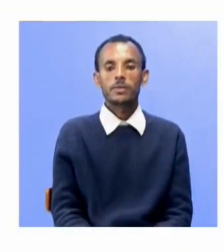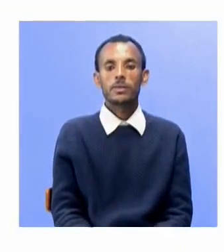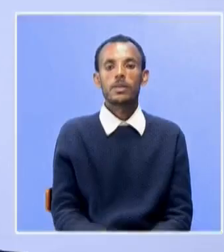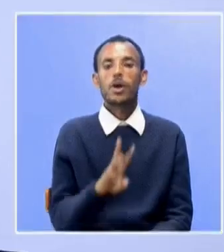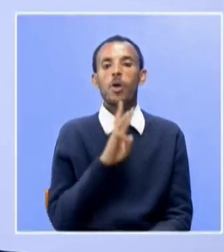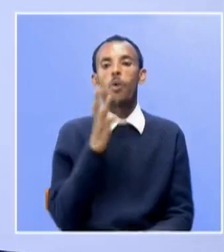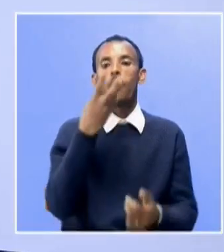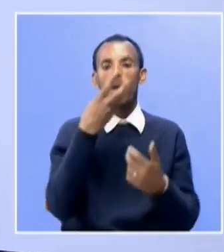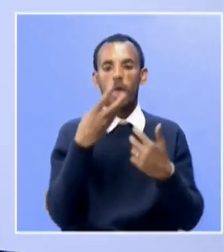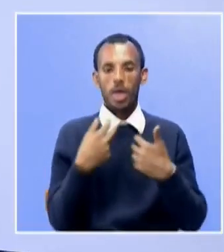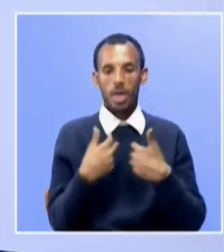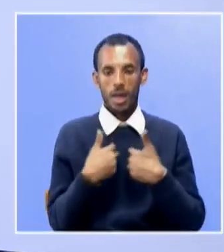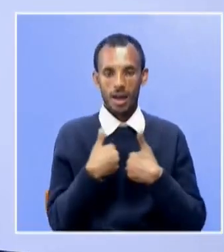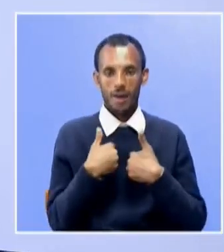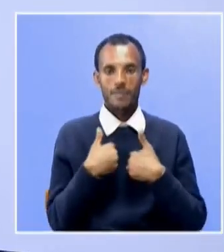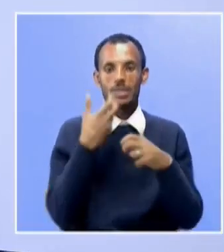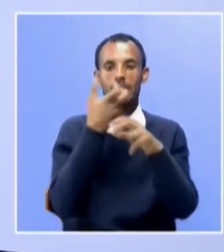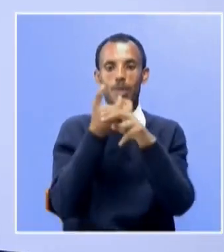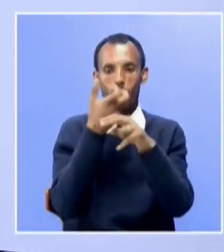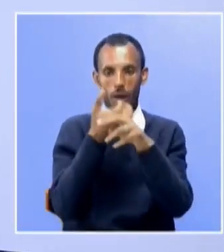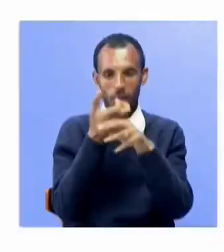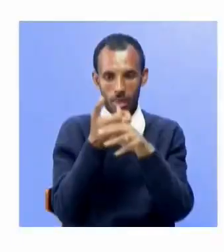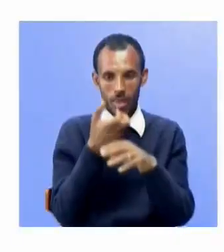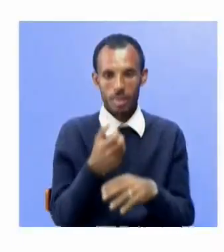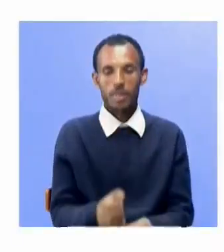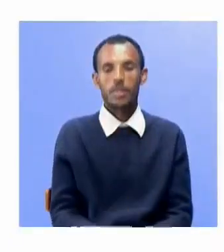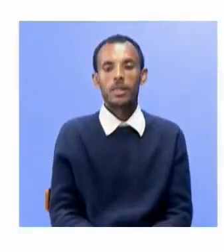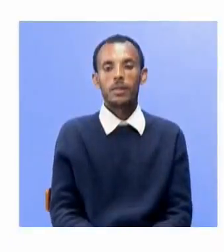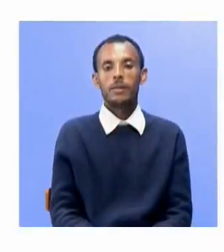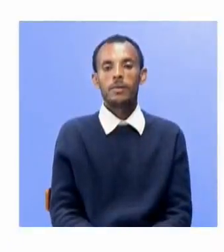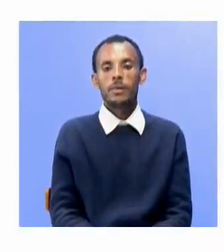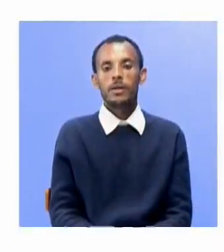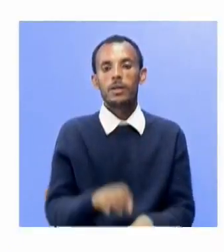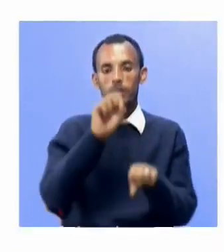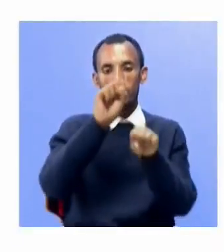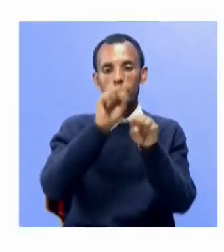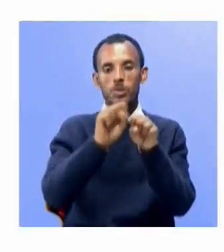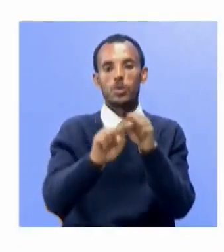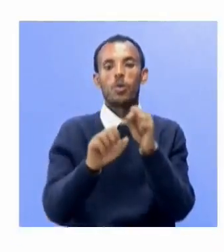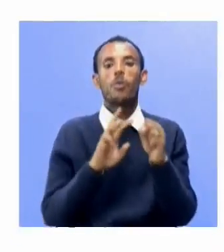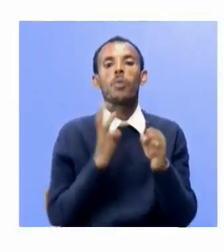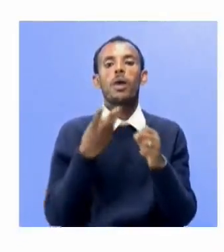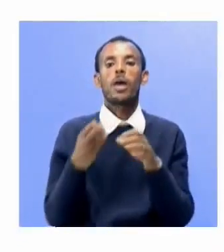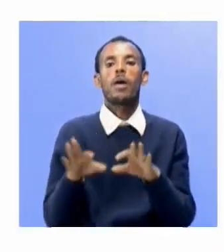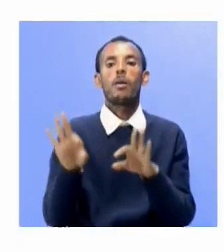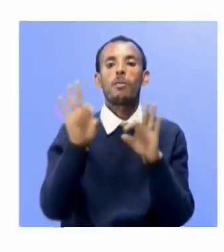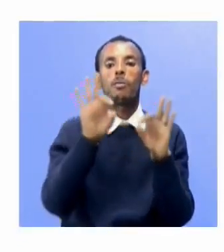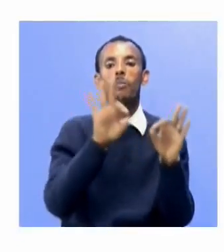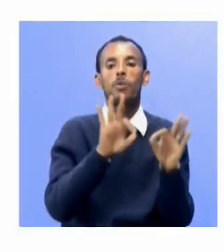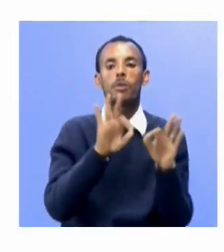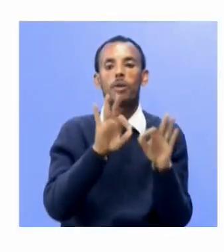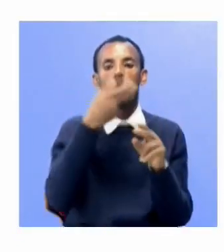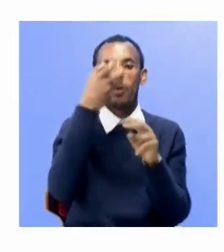we have the weights. So just we put weights here.